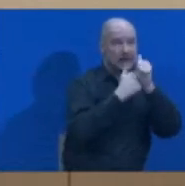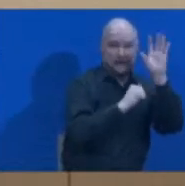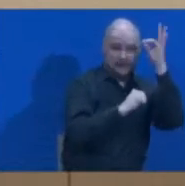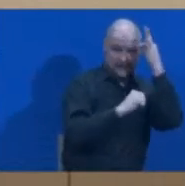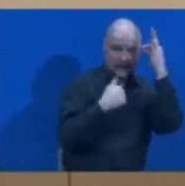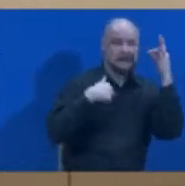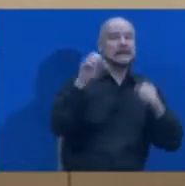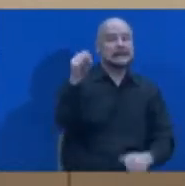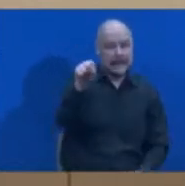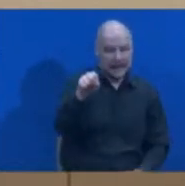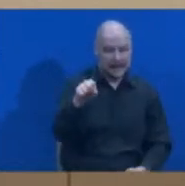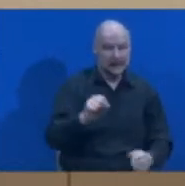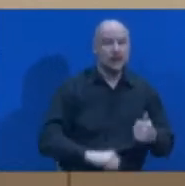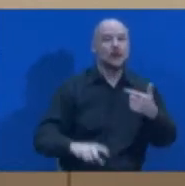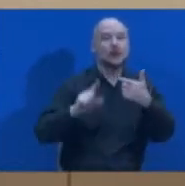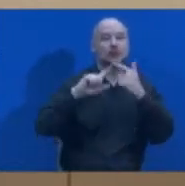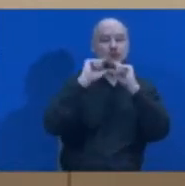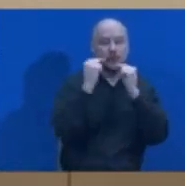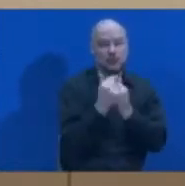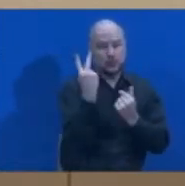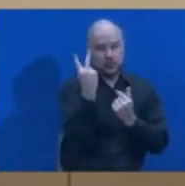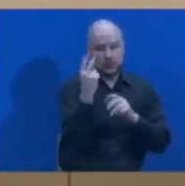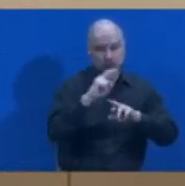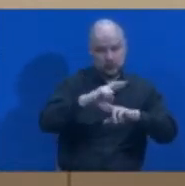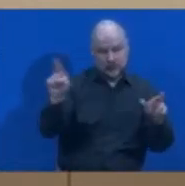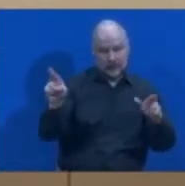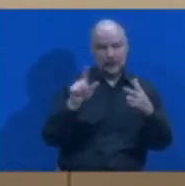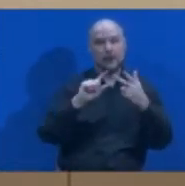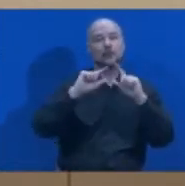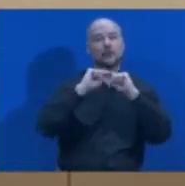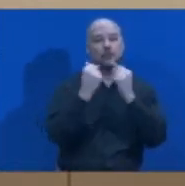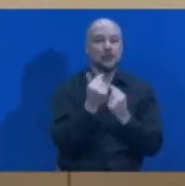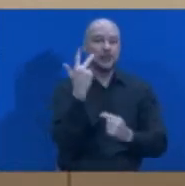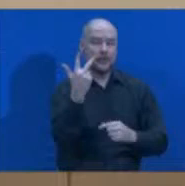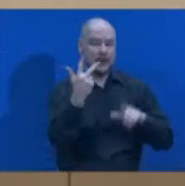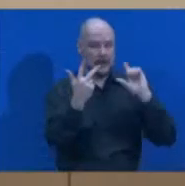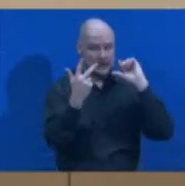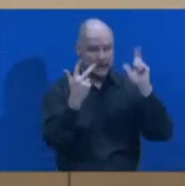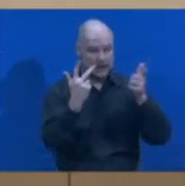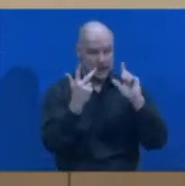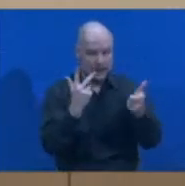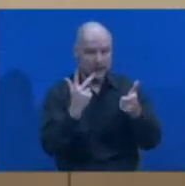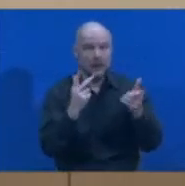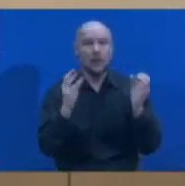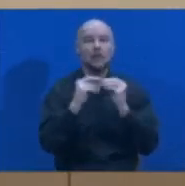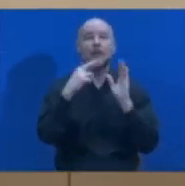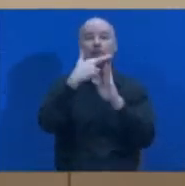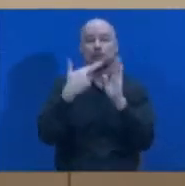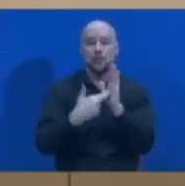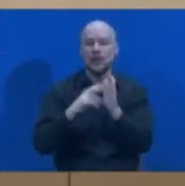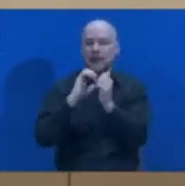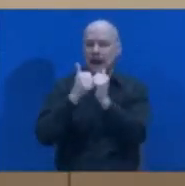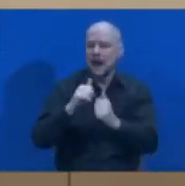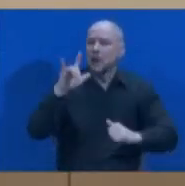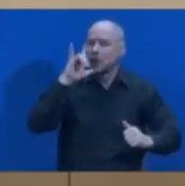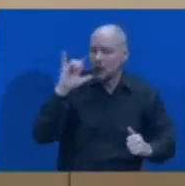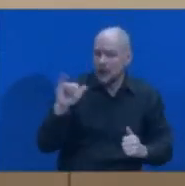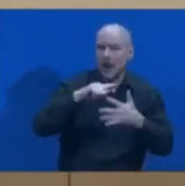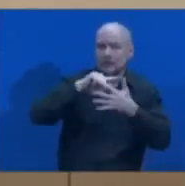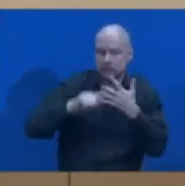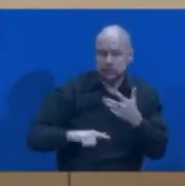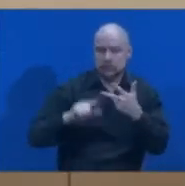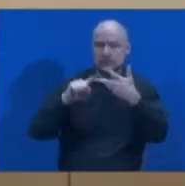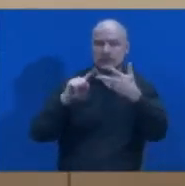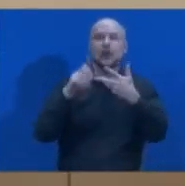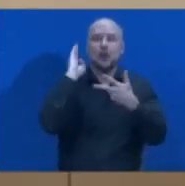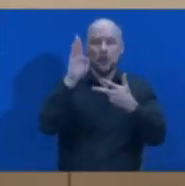2, and Group 3 will follow shortly thereafter. The logistics and the specifics will be rolling out over the next week,